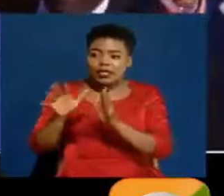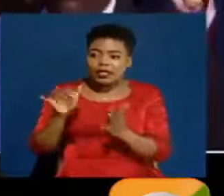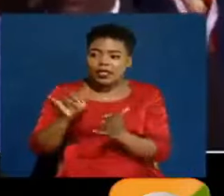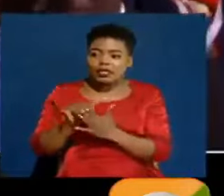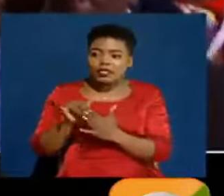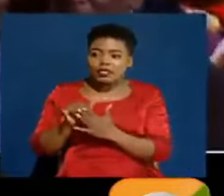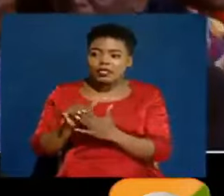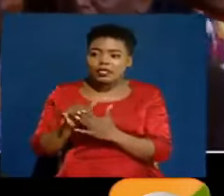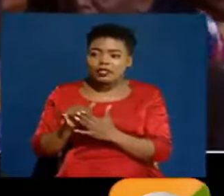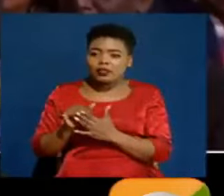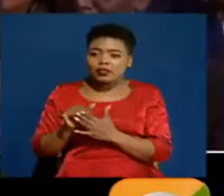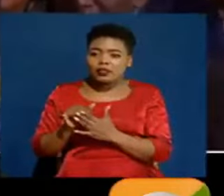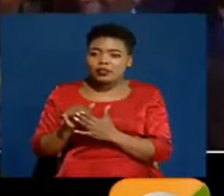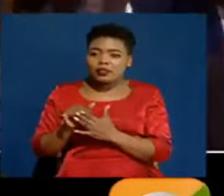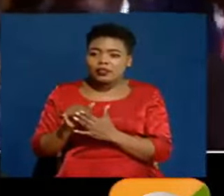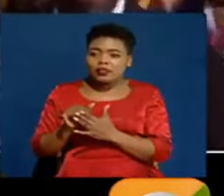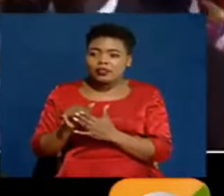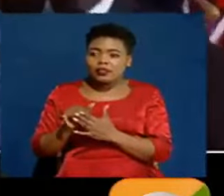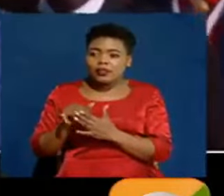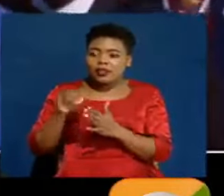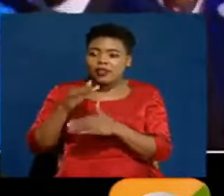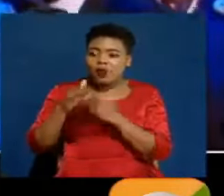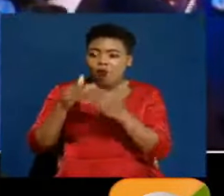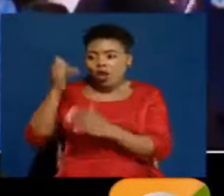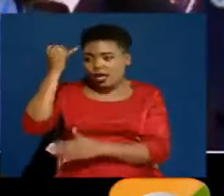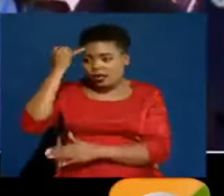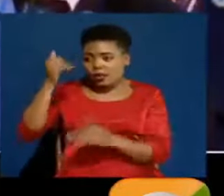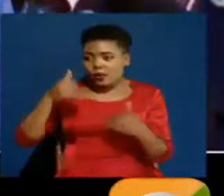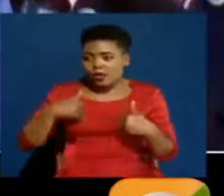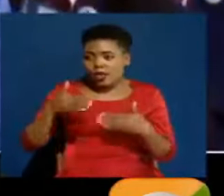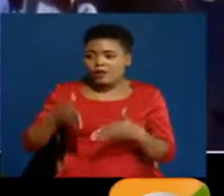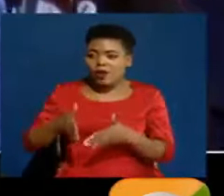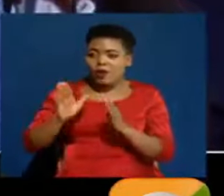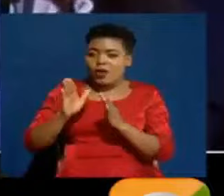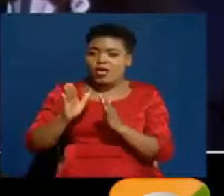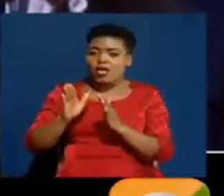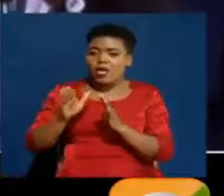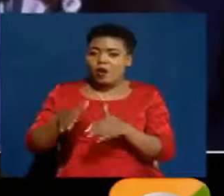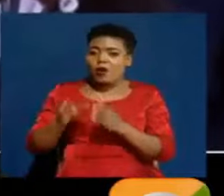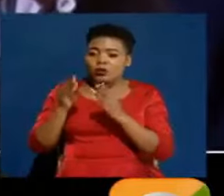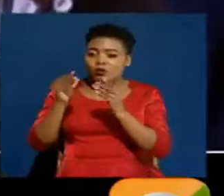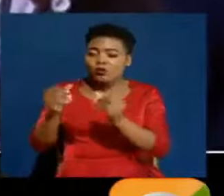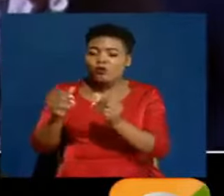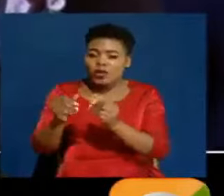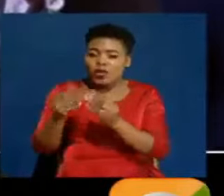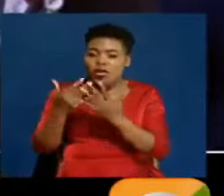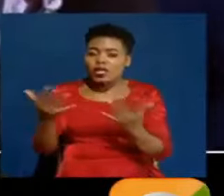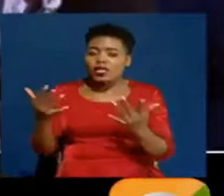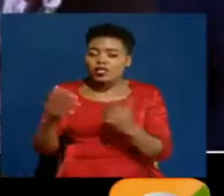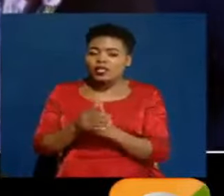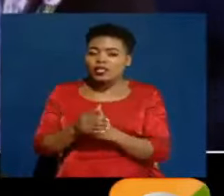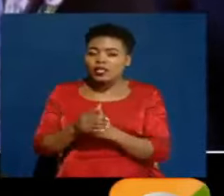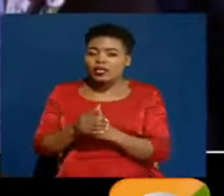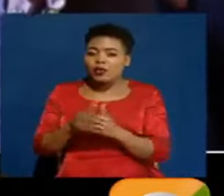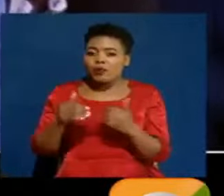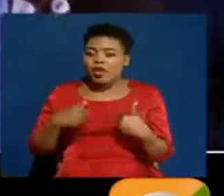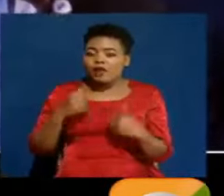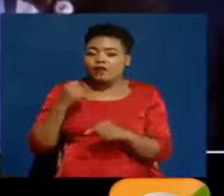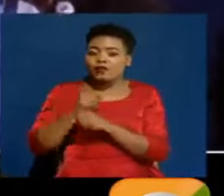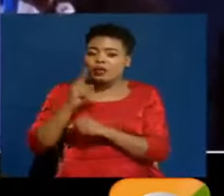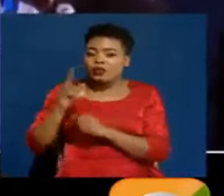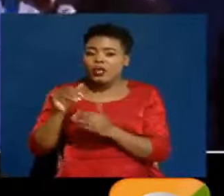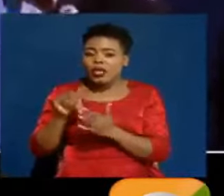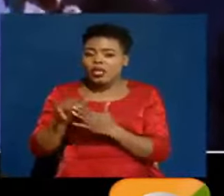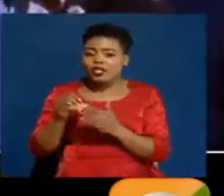the whole idea is about, we have a way of doing things over time, and that is how they should be done. We have to ensure that